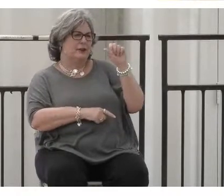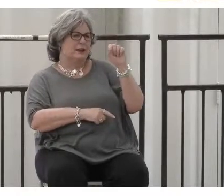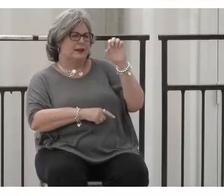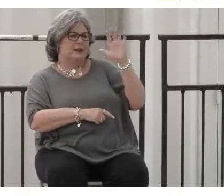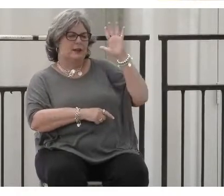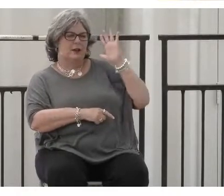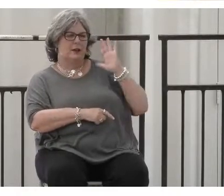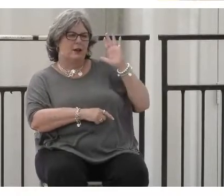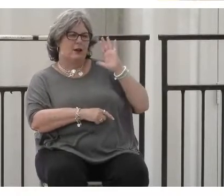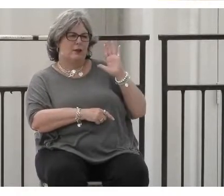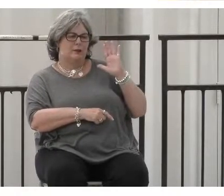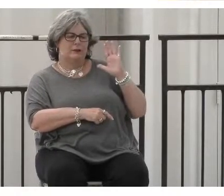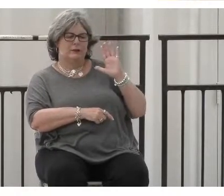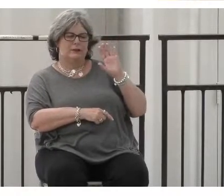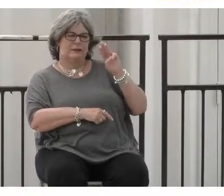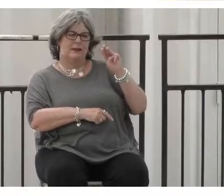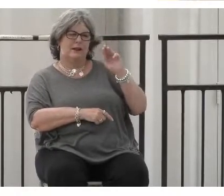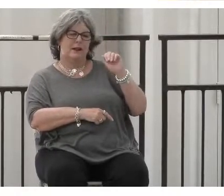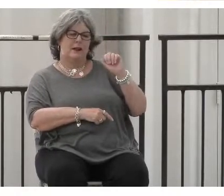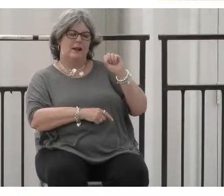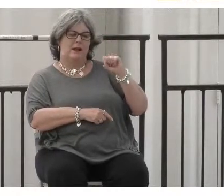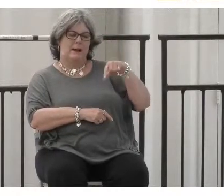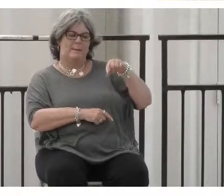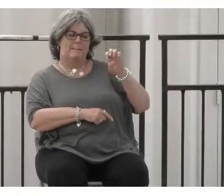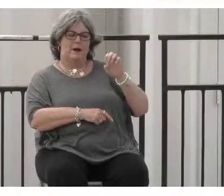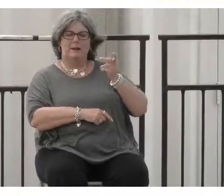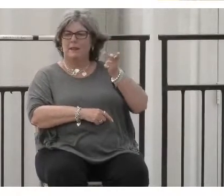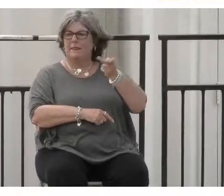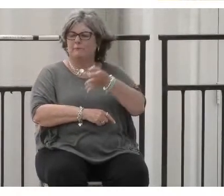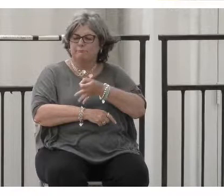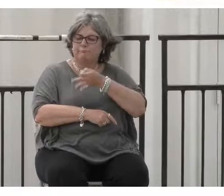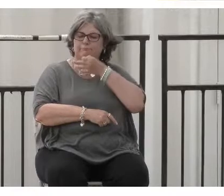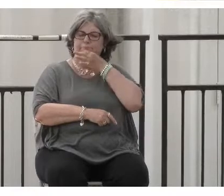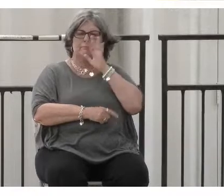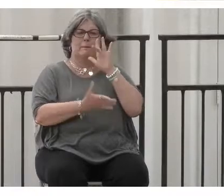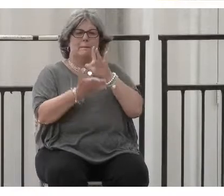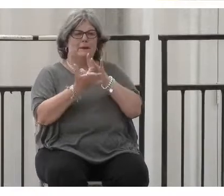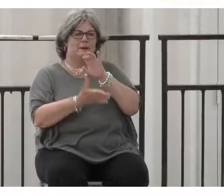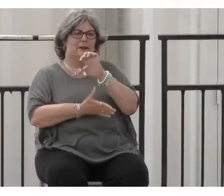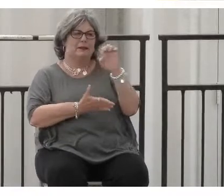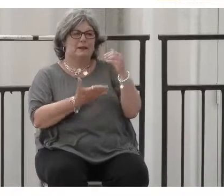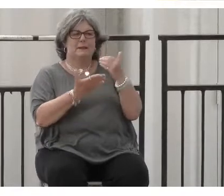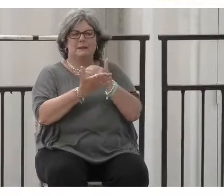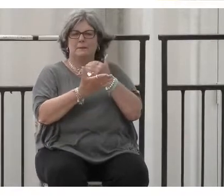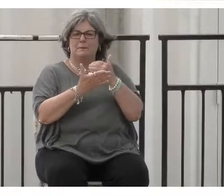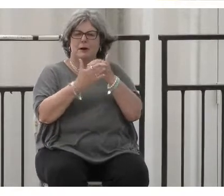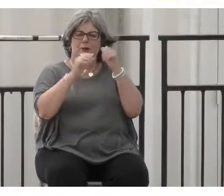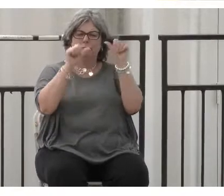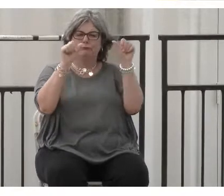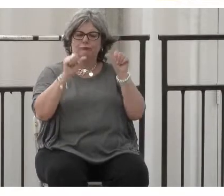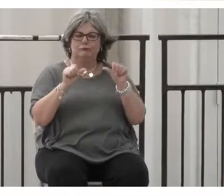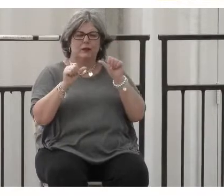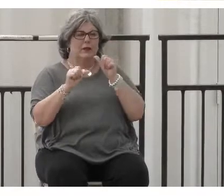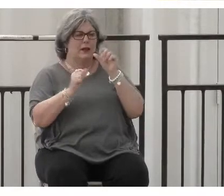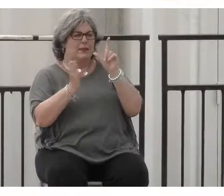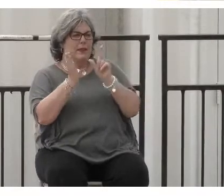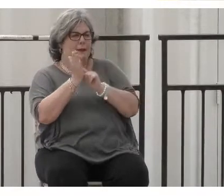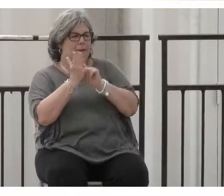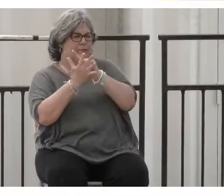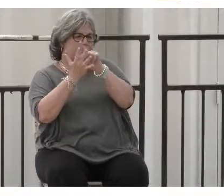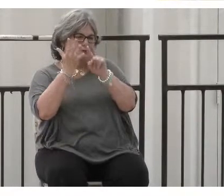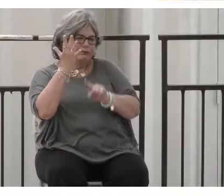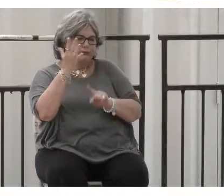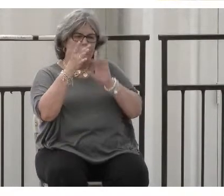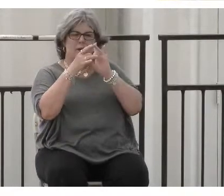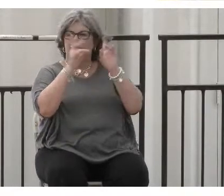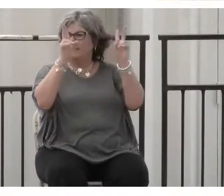mosque, Al-Babida Mosque. They are both experts in the Middle East modern architectural heritage, and they have published widely on